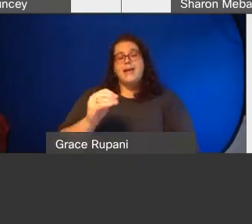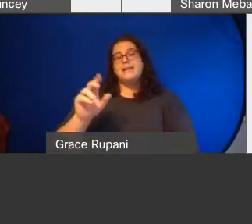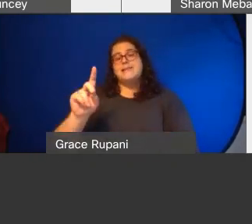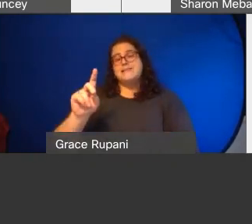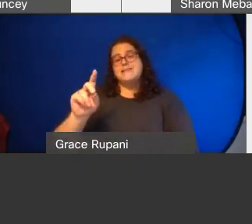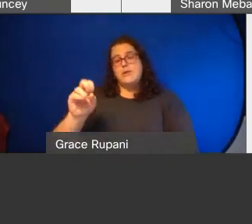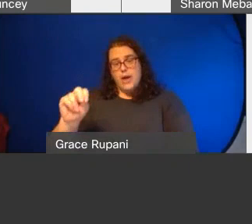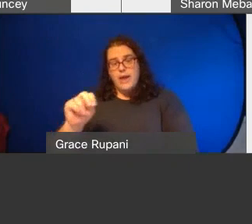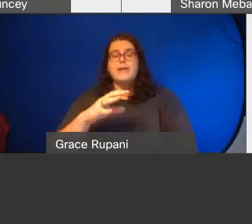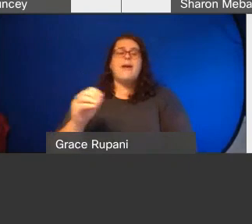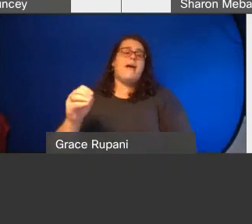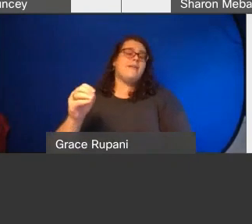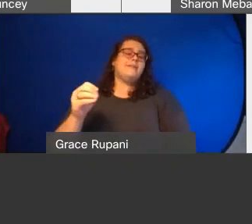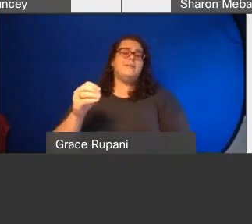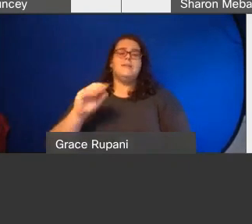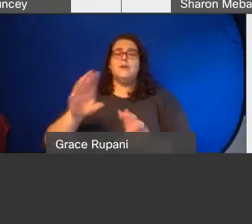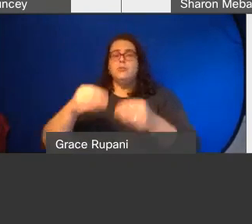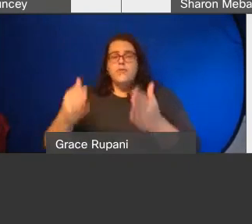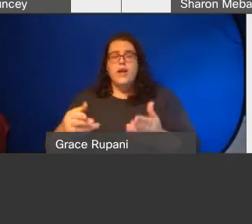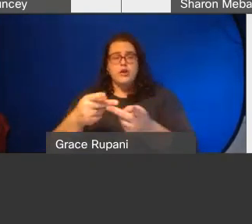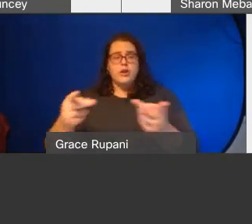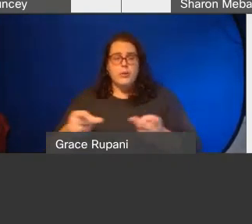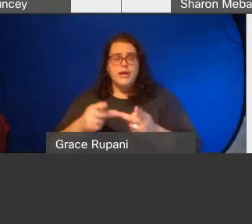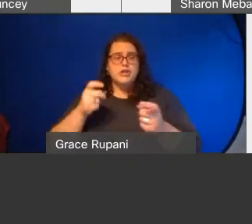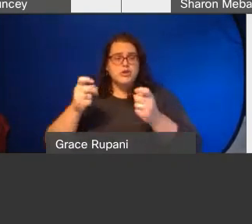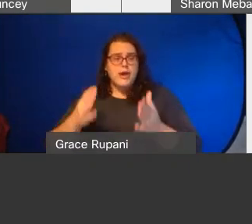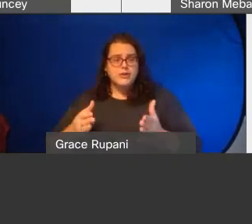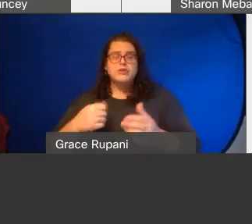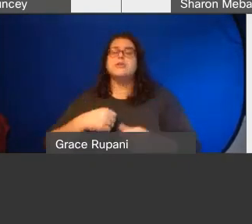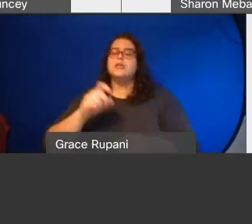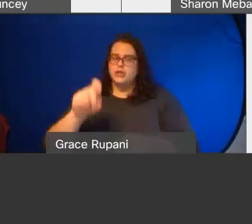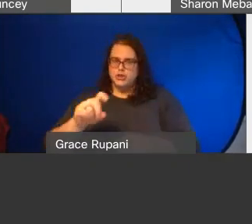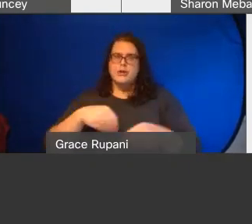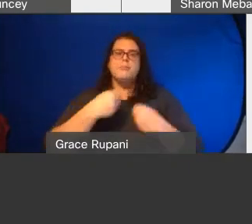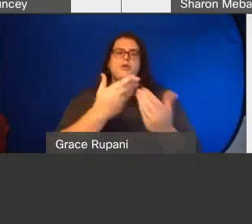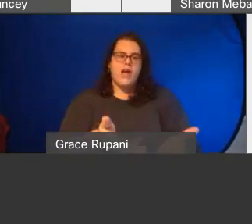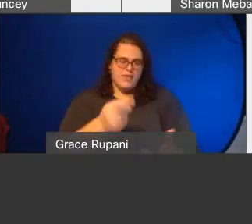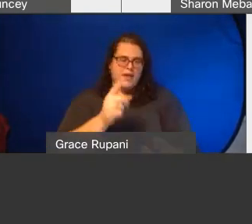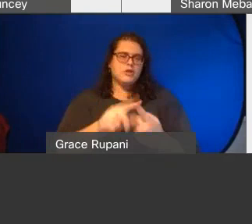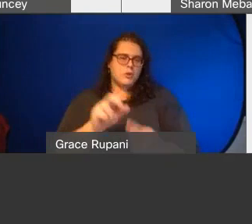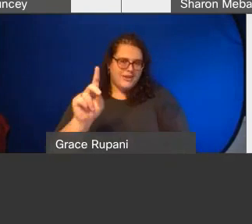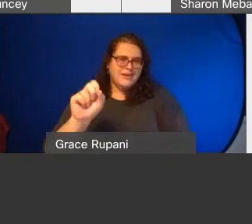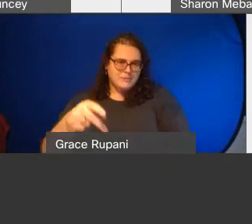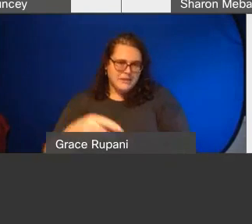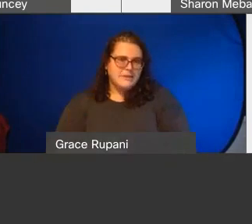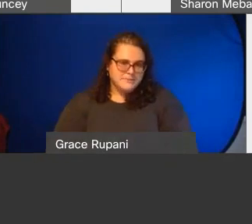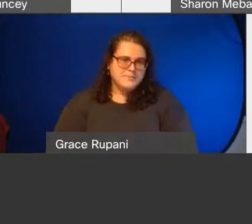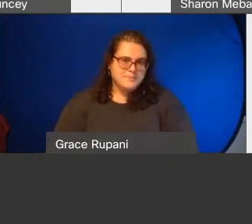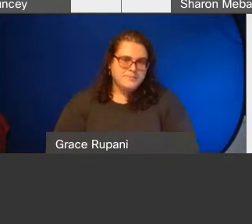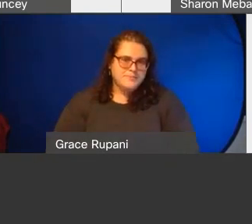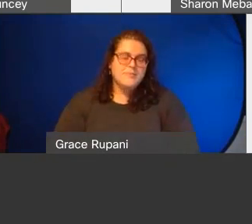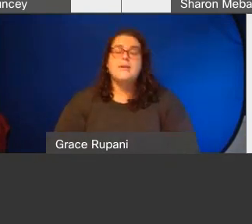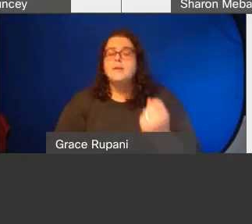at provider locations then provide that training to their DSPs. I will not be it is a mandatory training